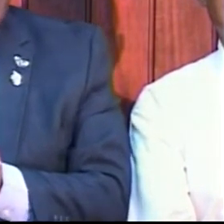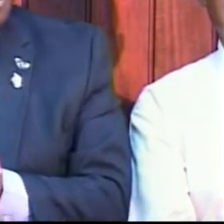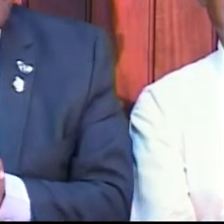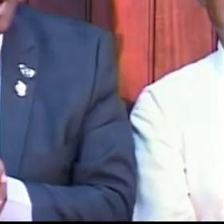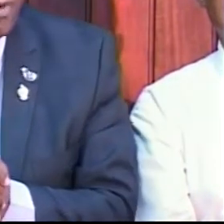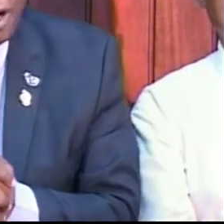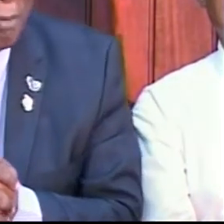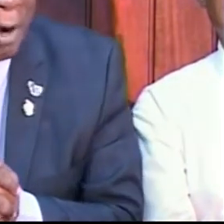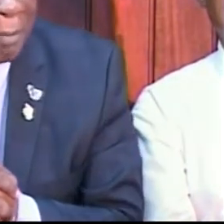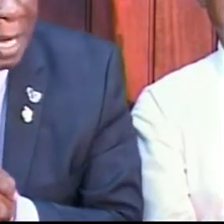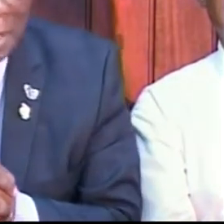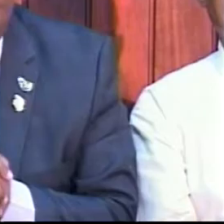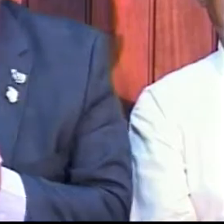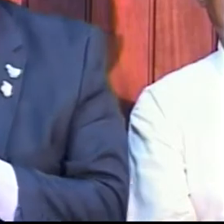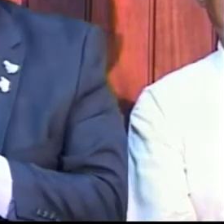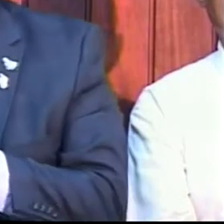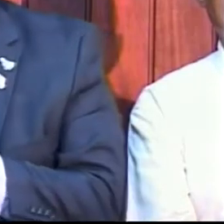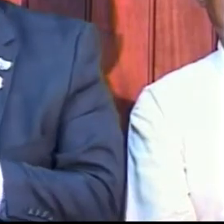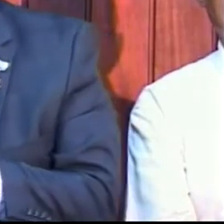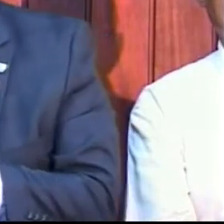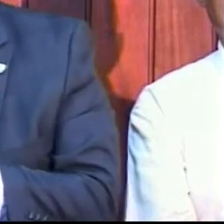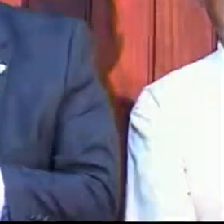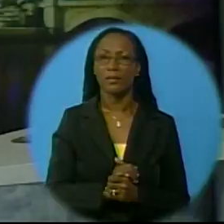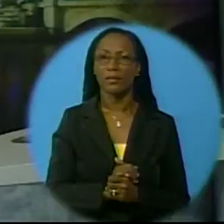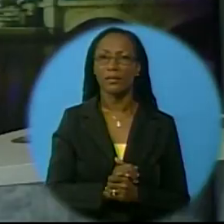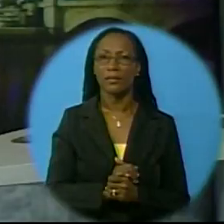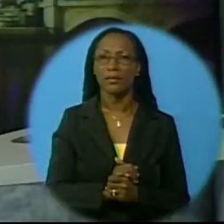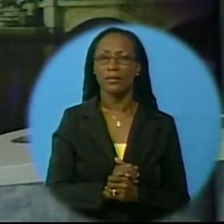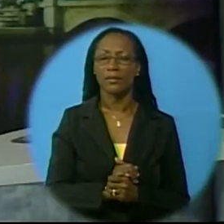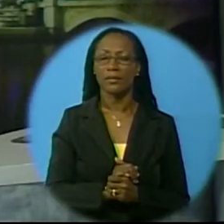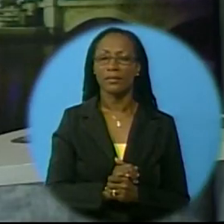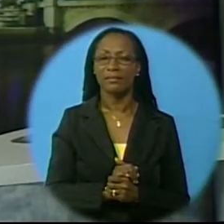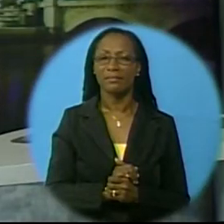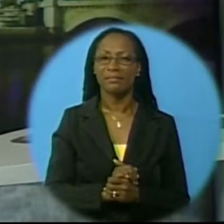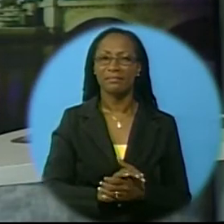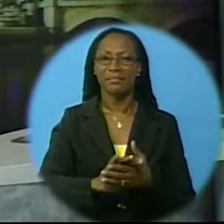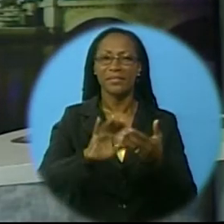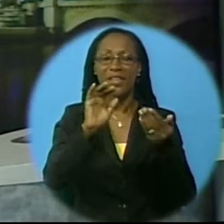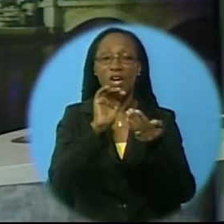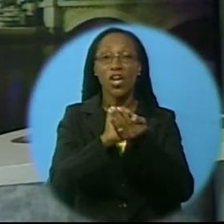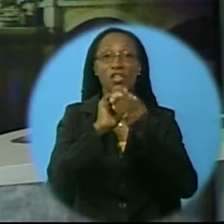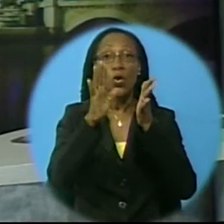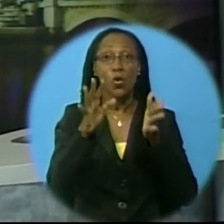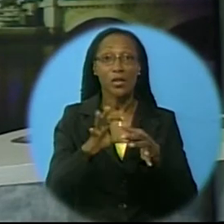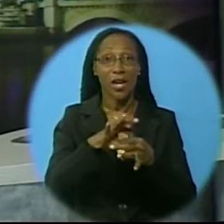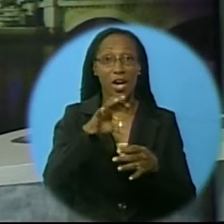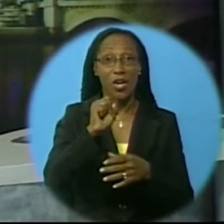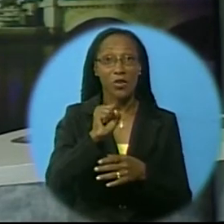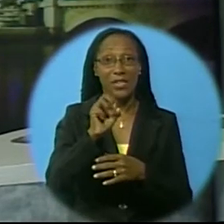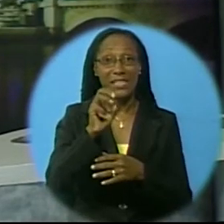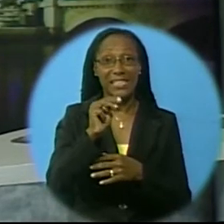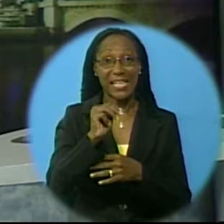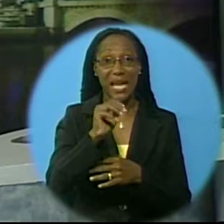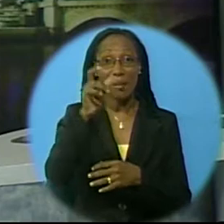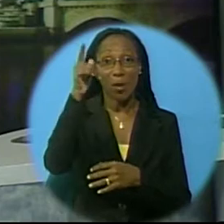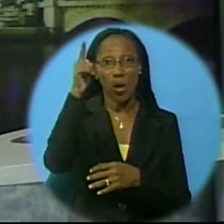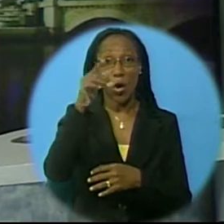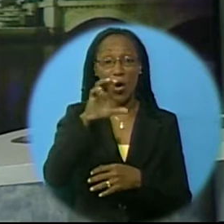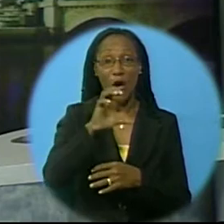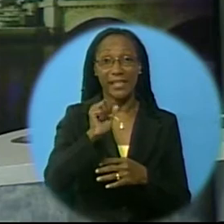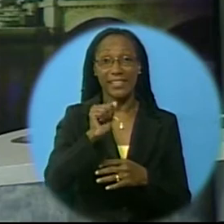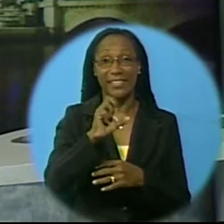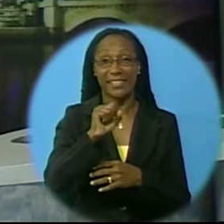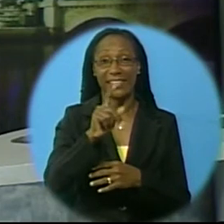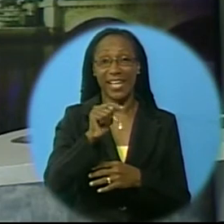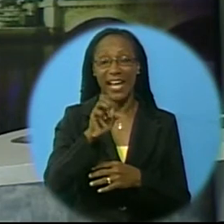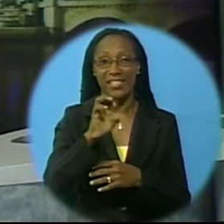they feel the power of Barbados coming out. The owner of Sam Lord's Castle is excited about government's plans